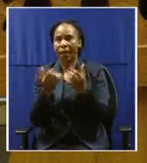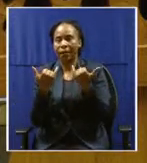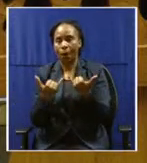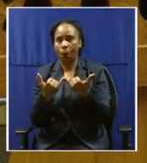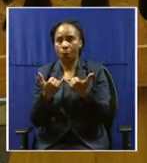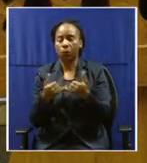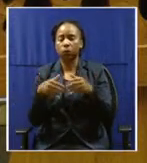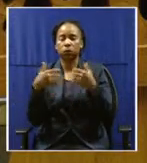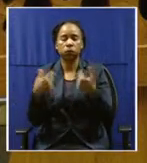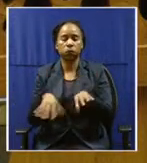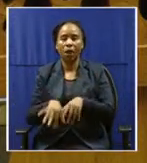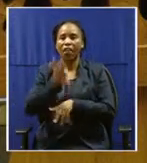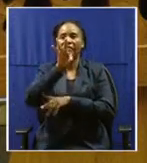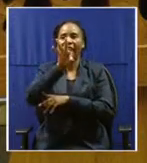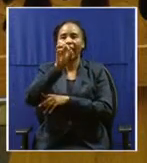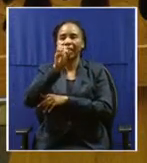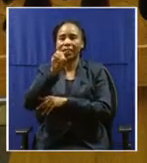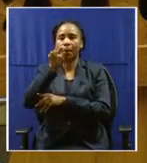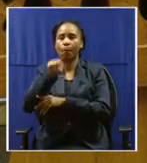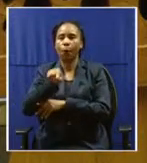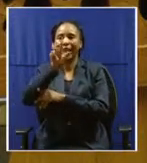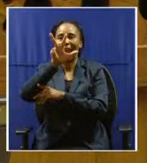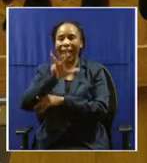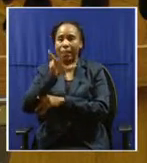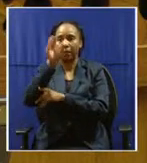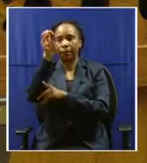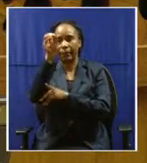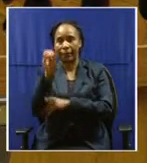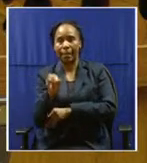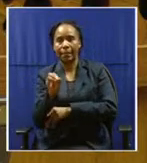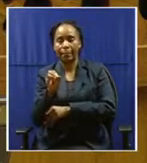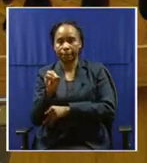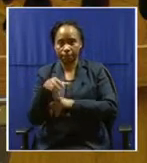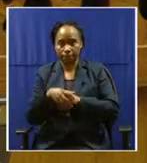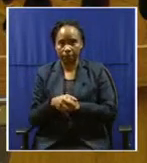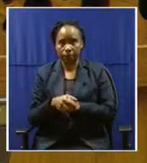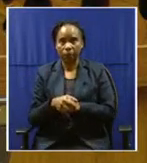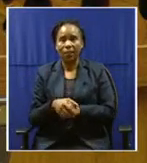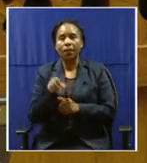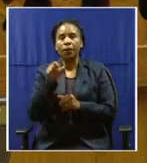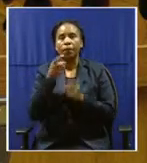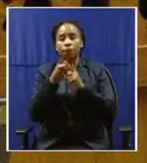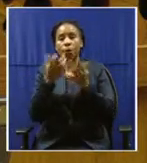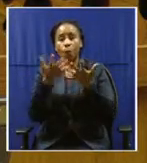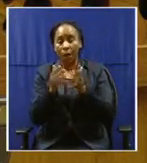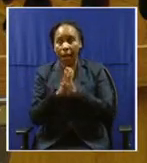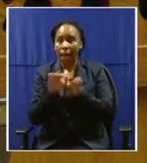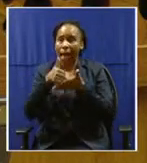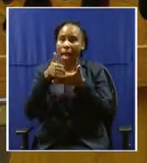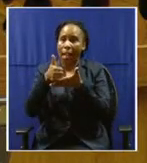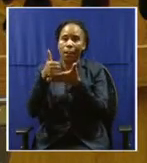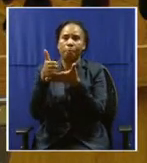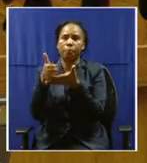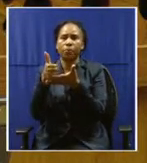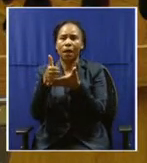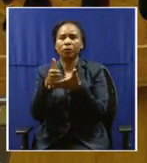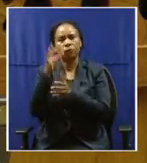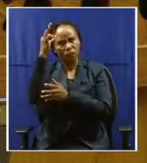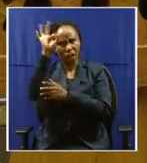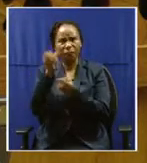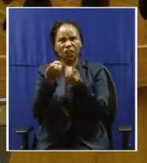staggering 30.8%. As a result of the relief measures that